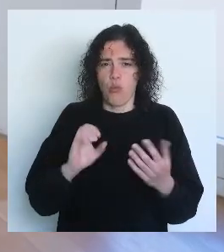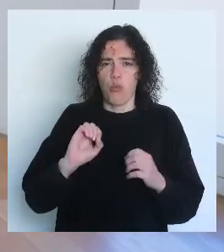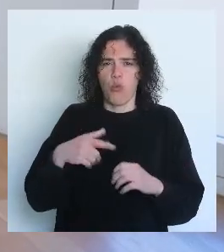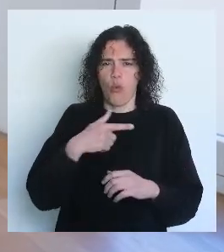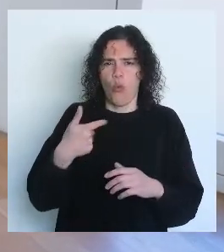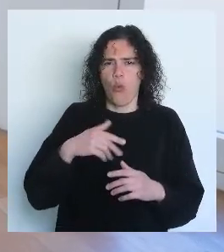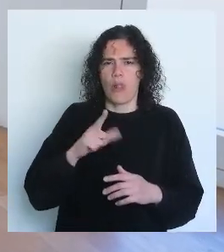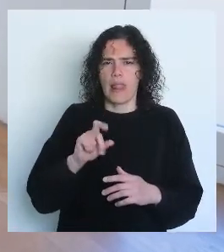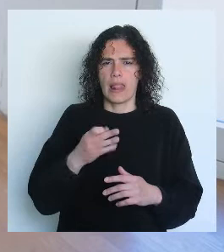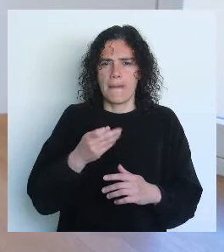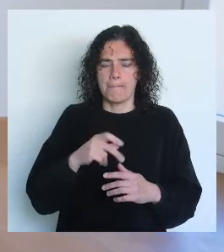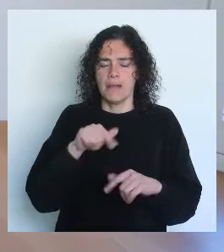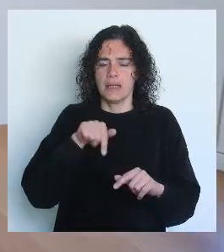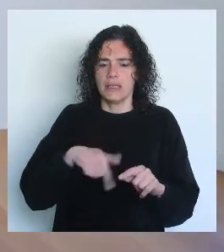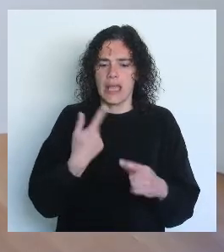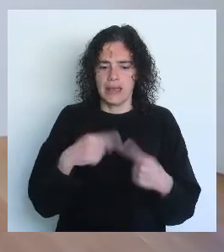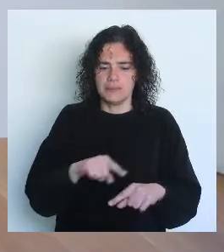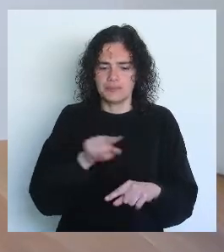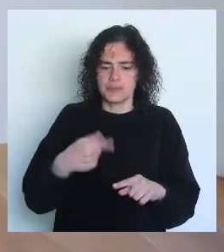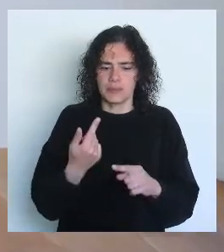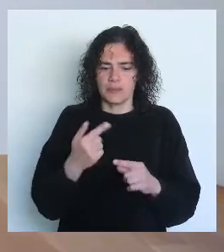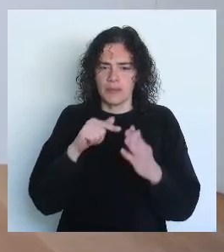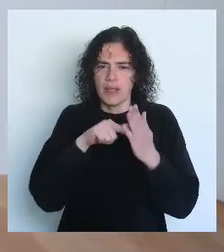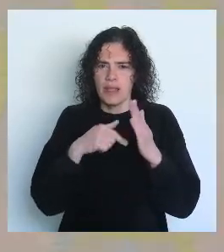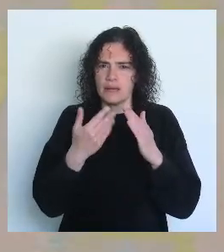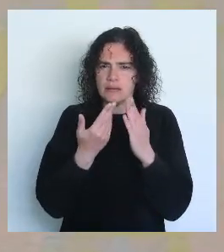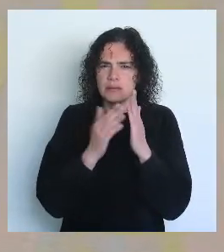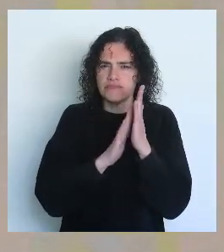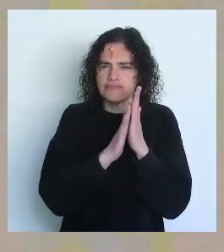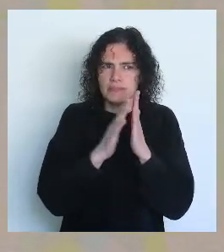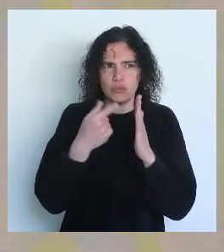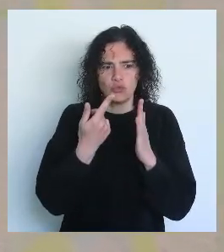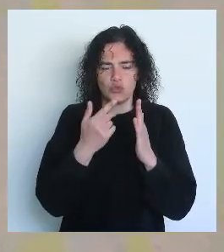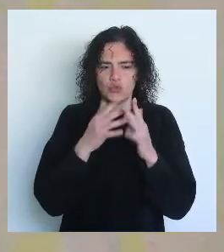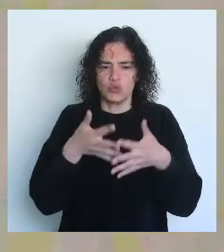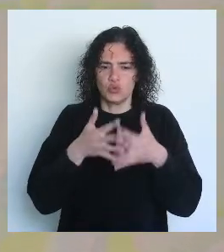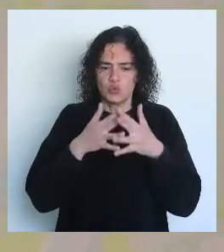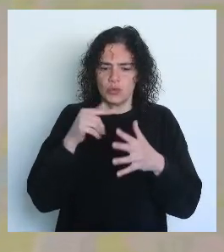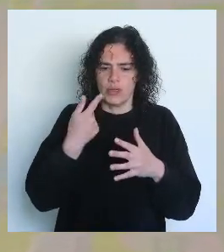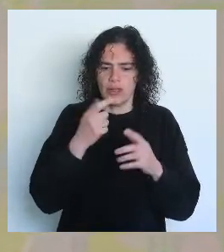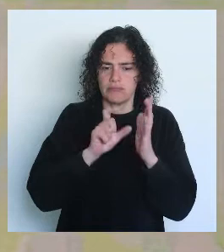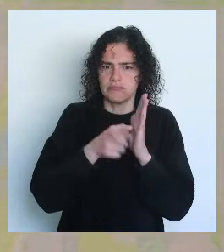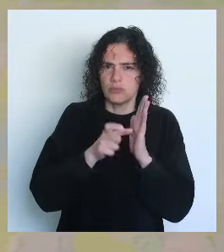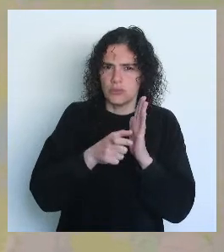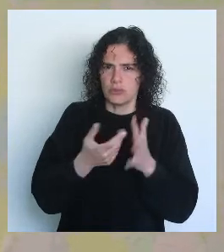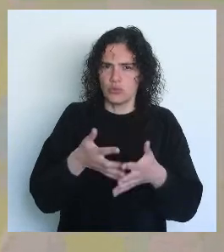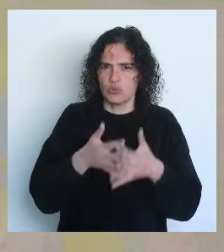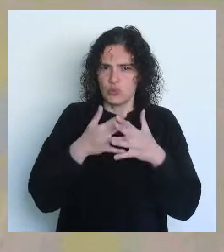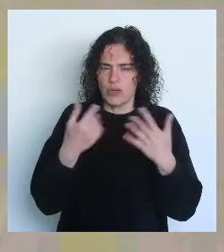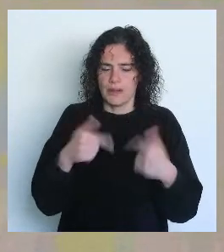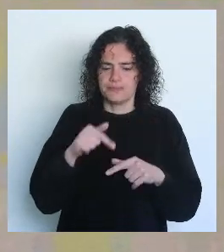or the Alvaro Lapa painting. You have this underlying structure, geometrical